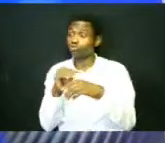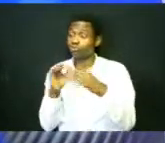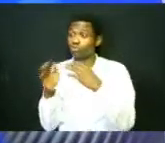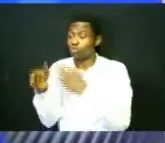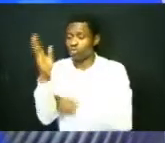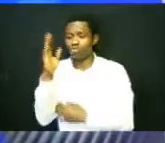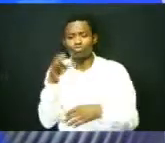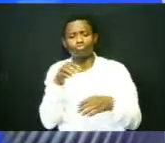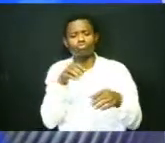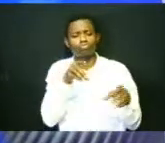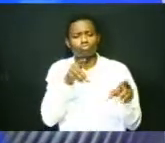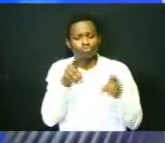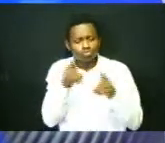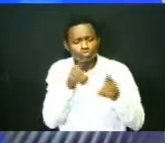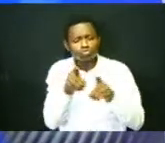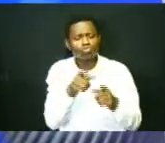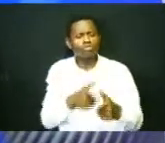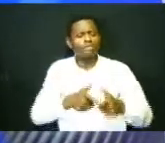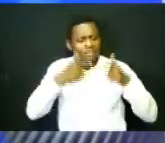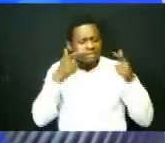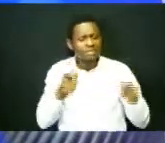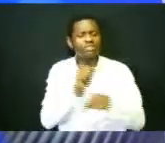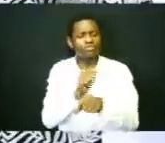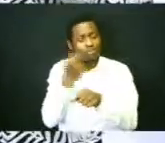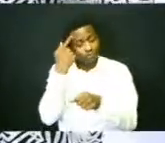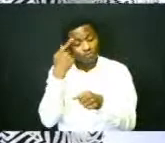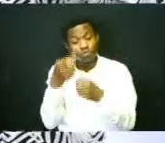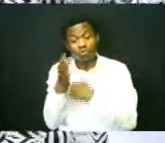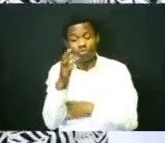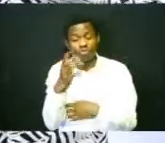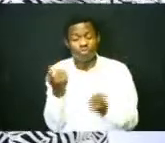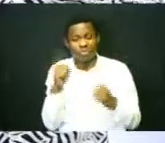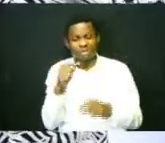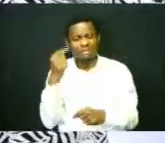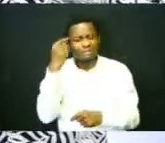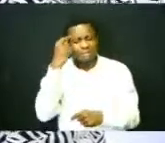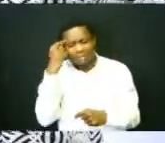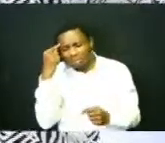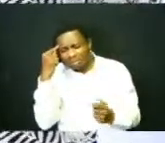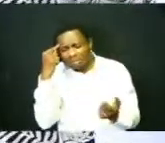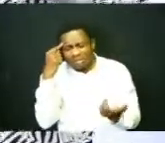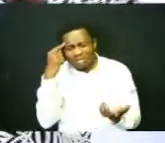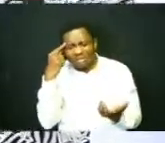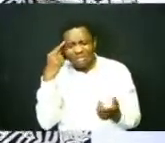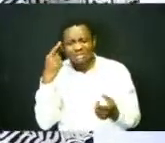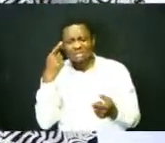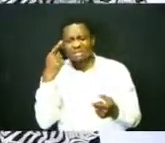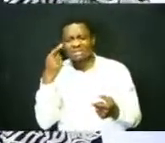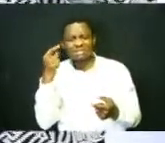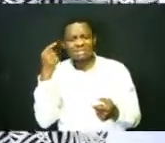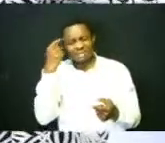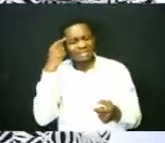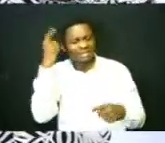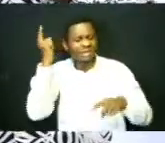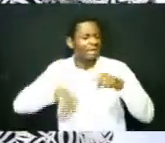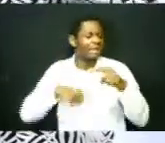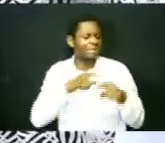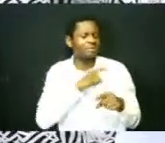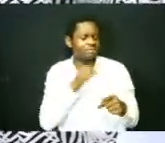he was not thinking about it, we call it favor. Yes, you want